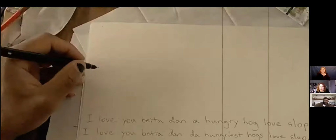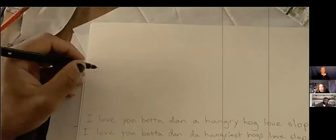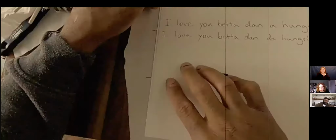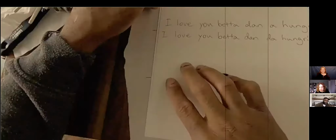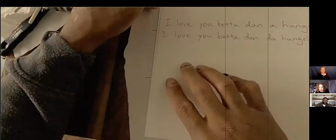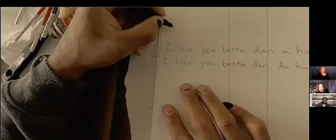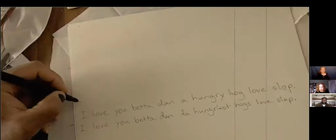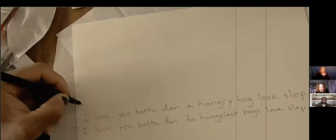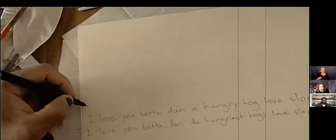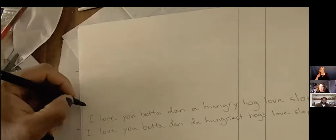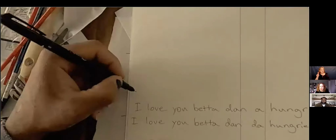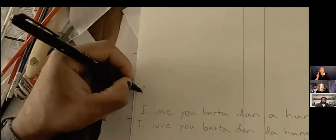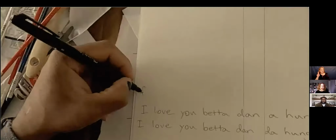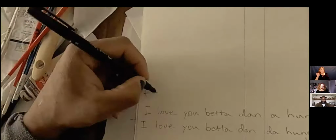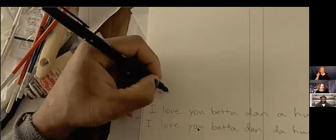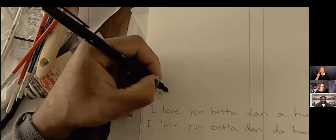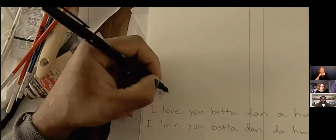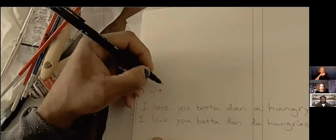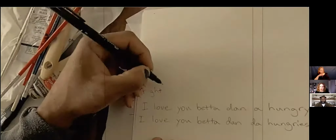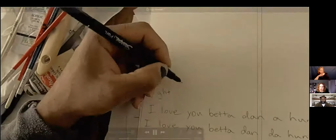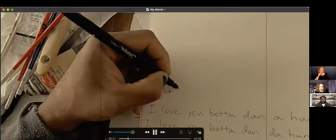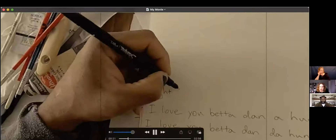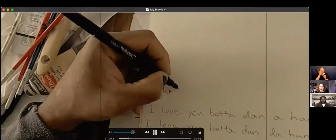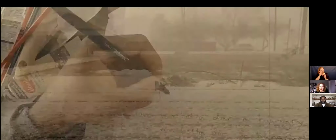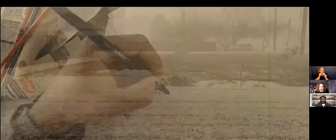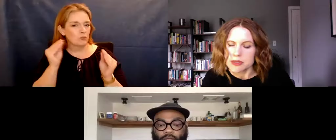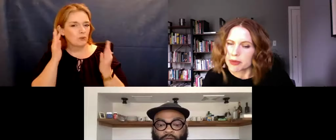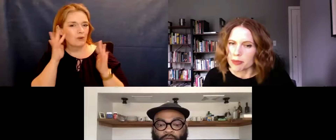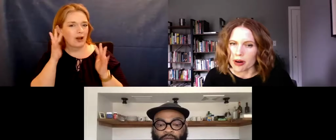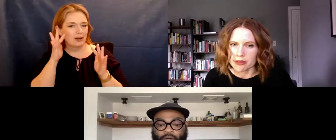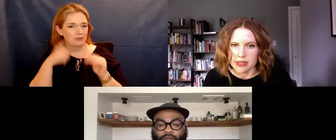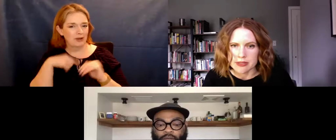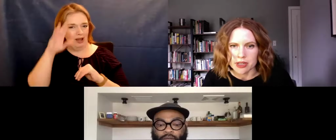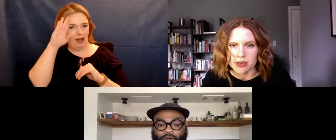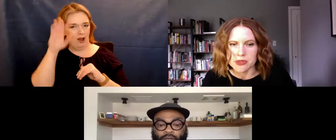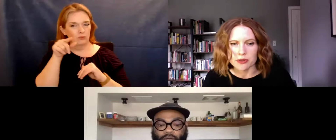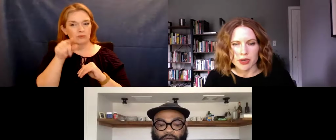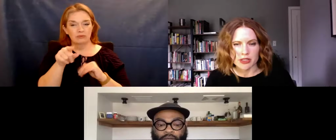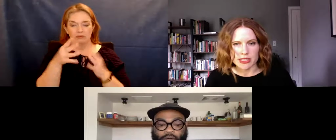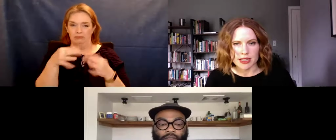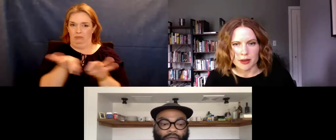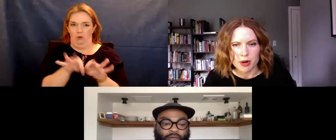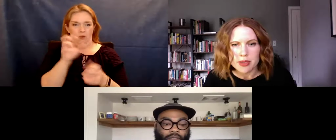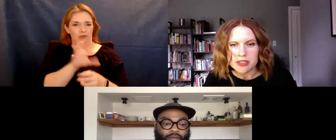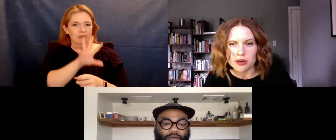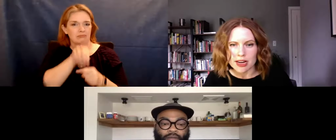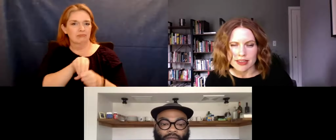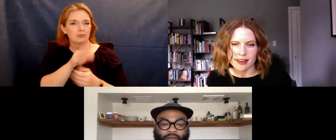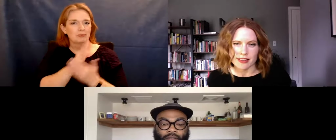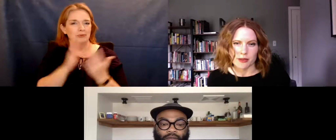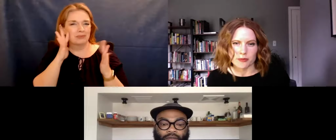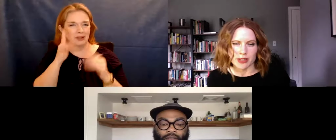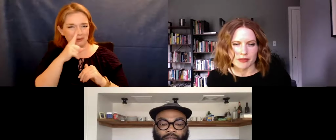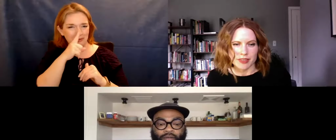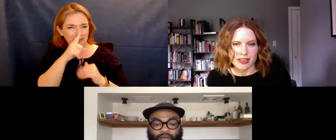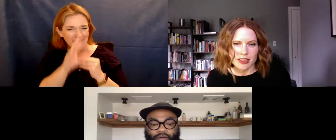Jerriod, I'm sorry to interrupt, but there's no audio playing on this, and I know that that was a big part of this video. So if we could just take a moment to correct that,